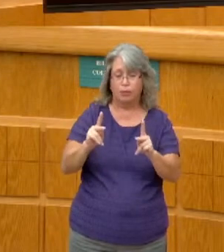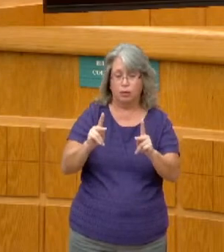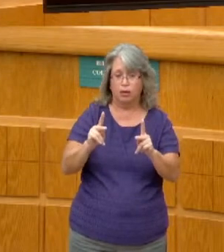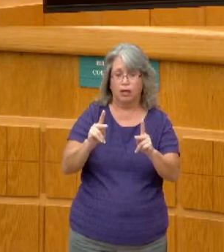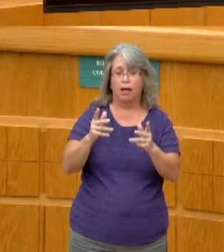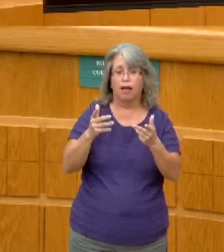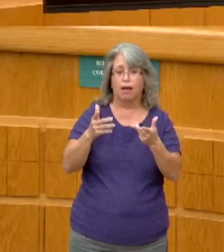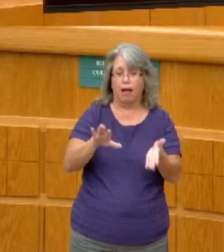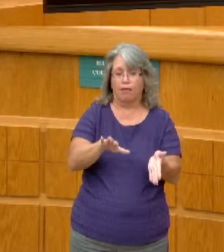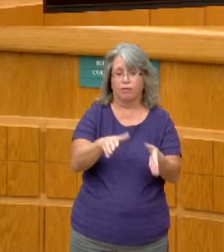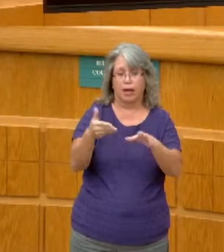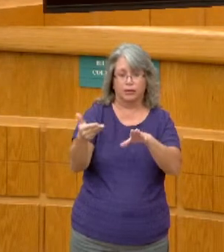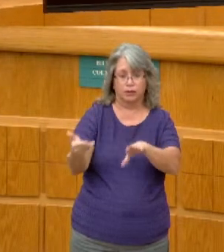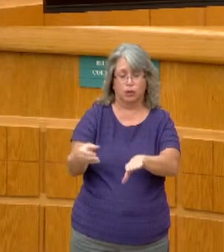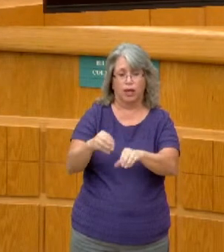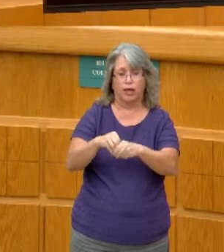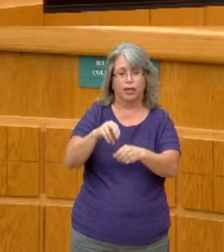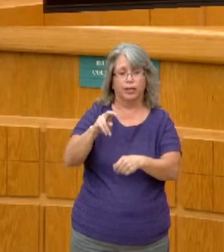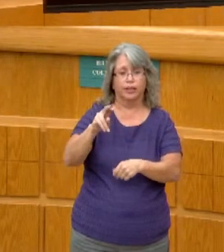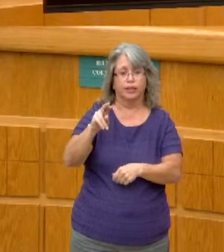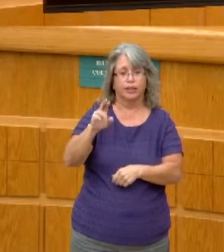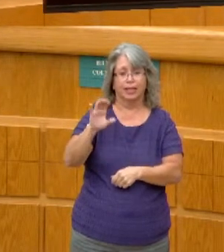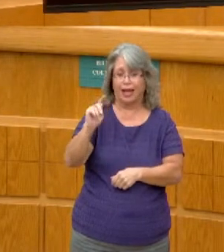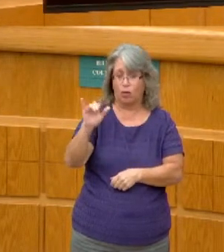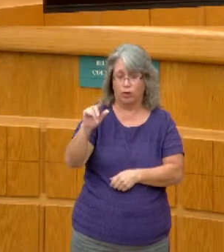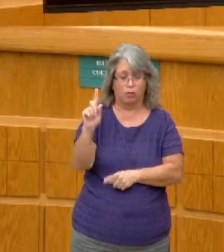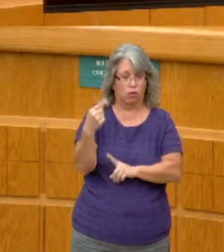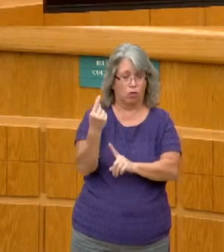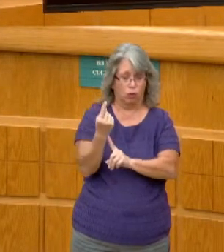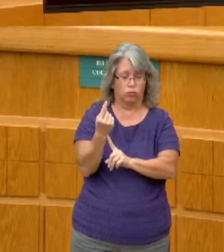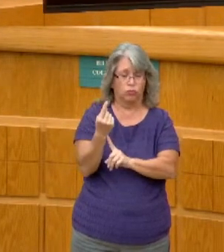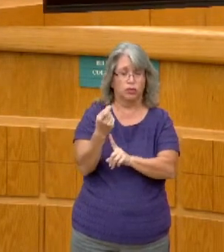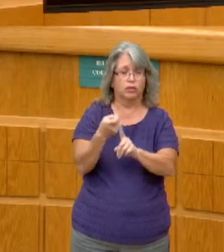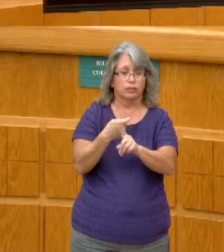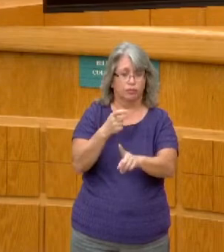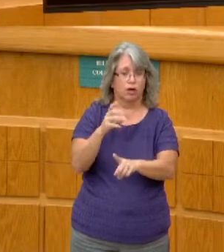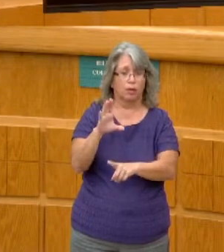that have died in Nueces County due to COVID-19.